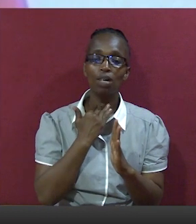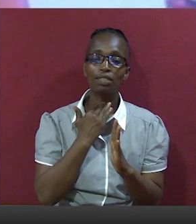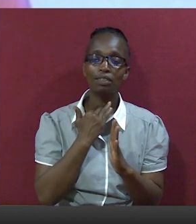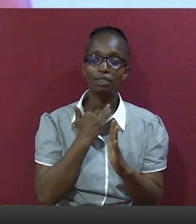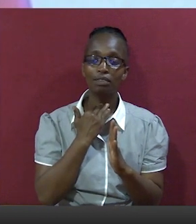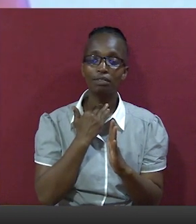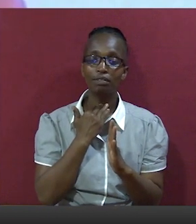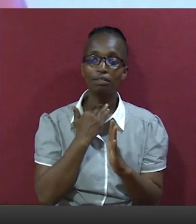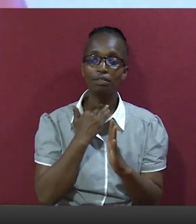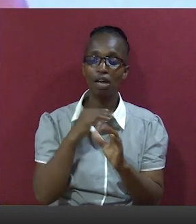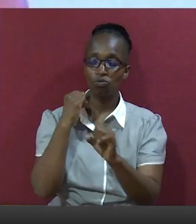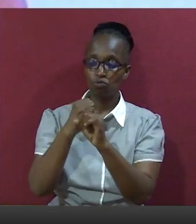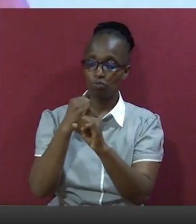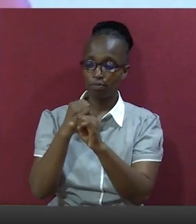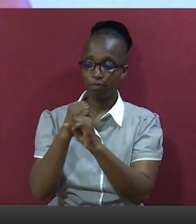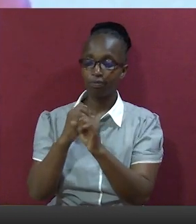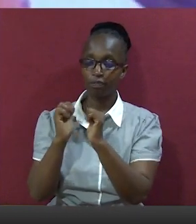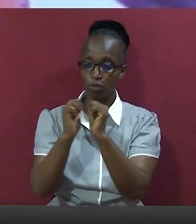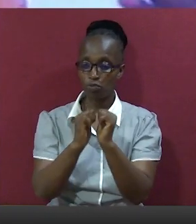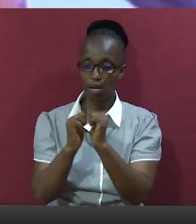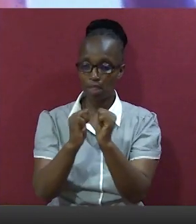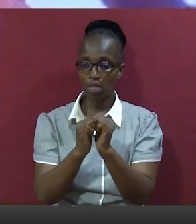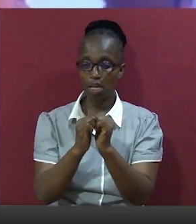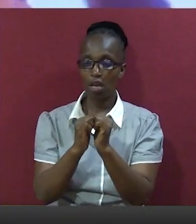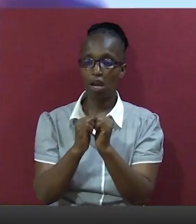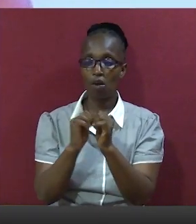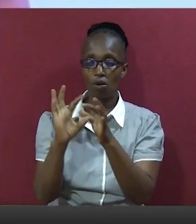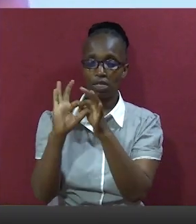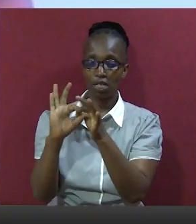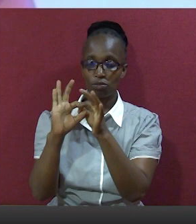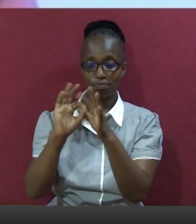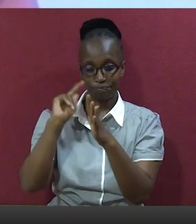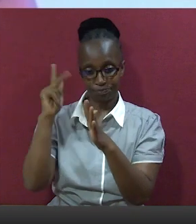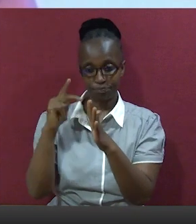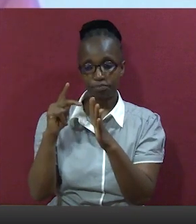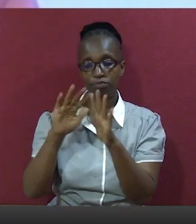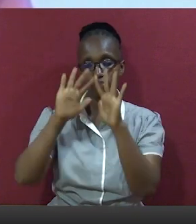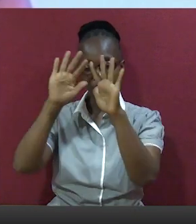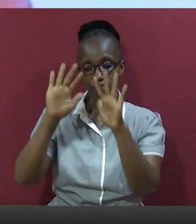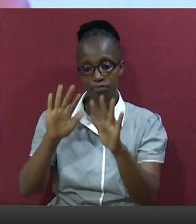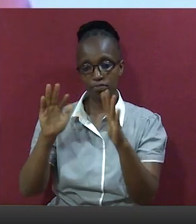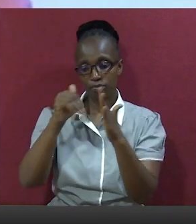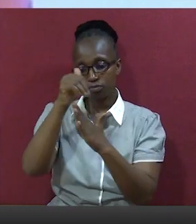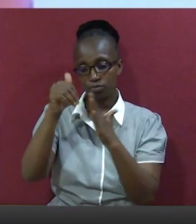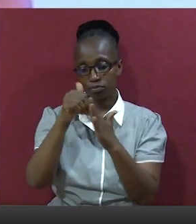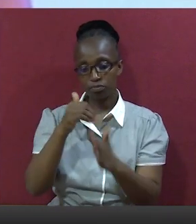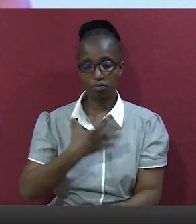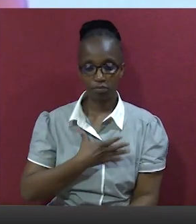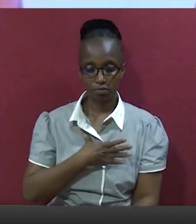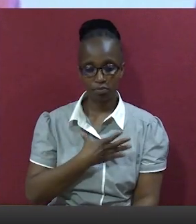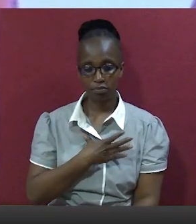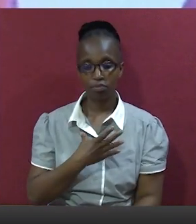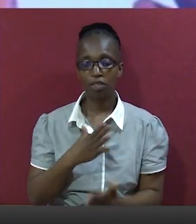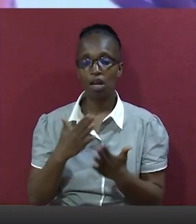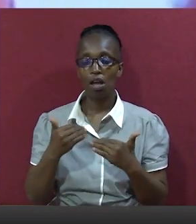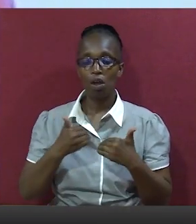we want to unify the country. We want to work together towards the unity of Kenya. And that is important to all of us, you know,